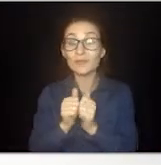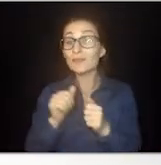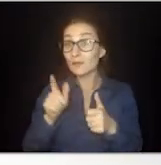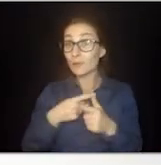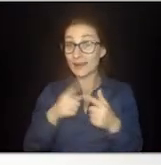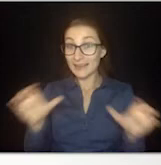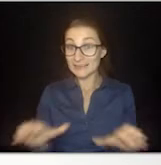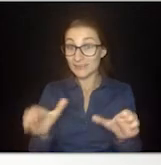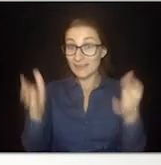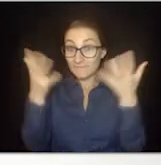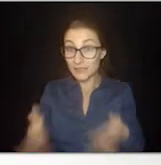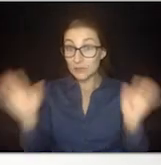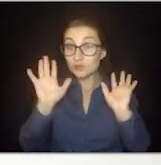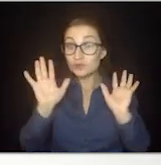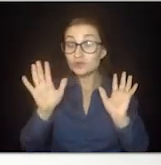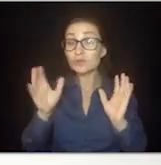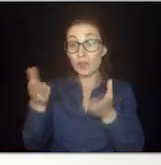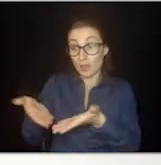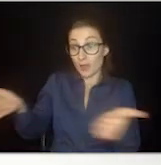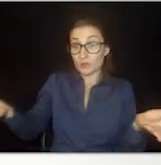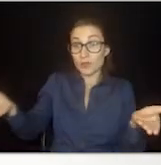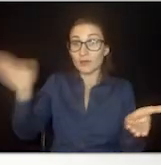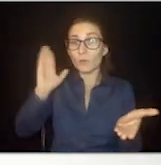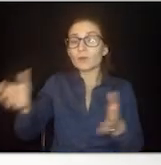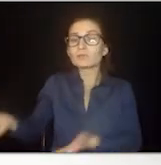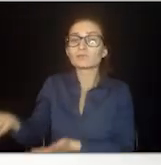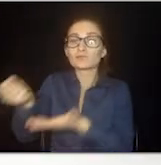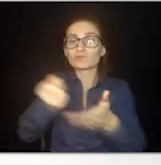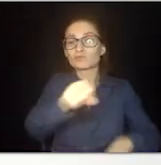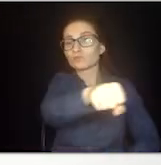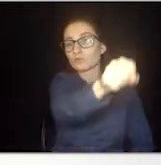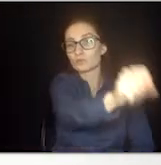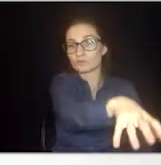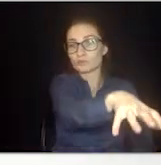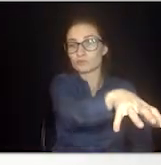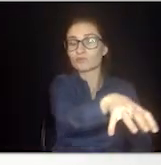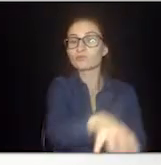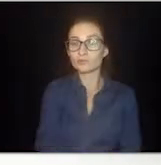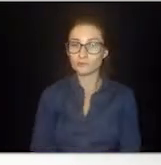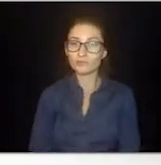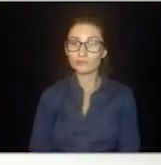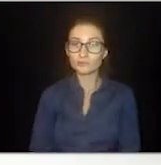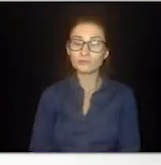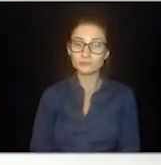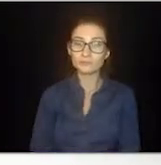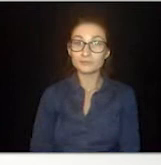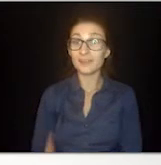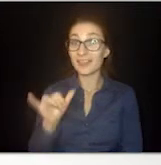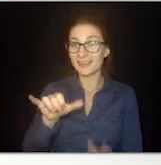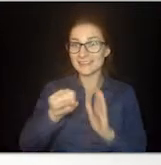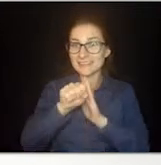over, she took the object that represented that activity.